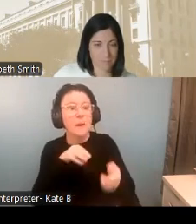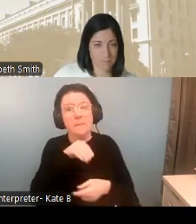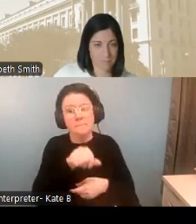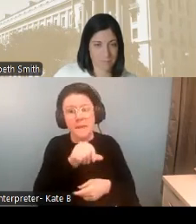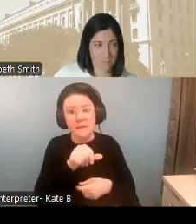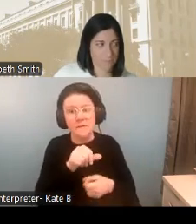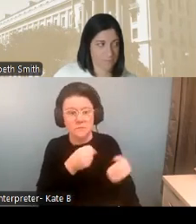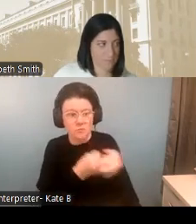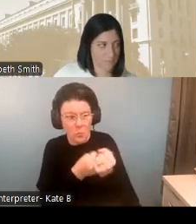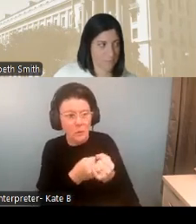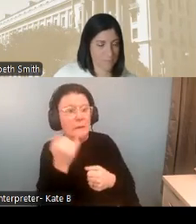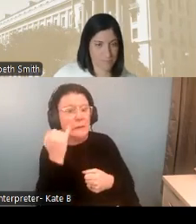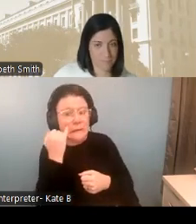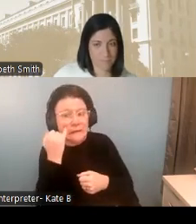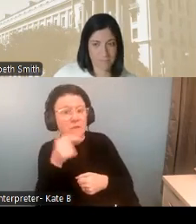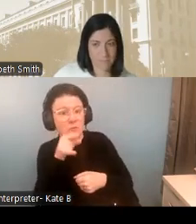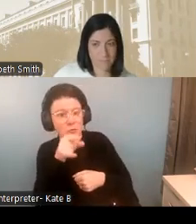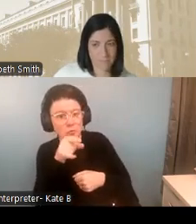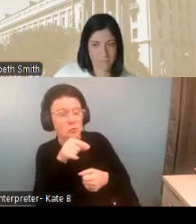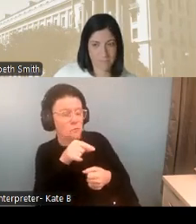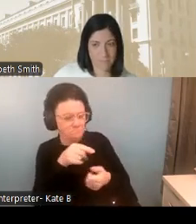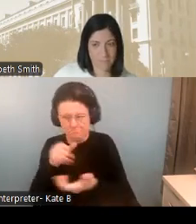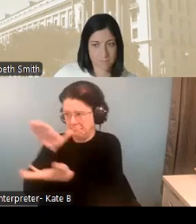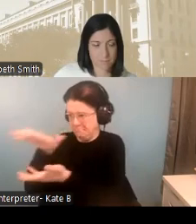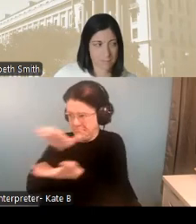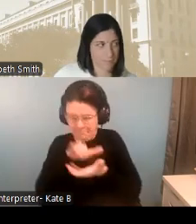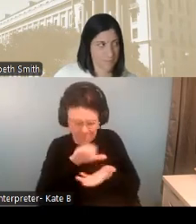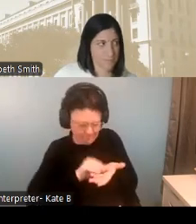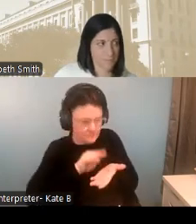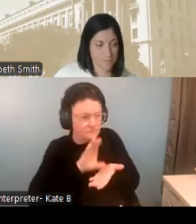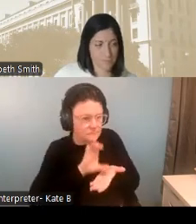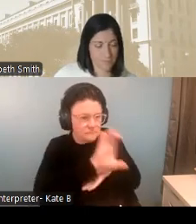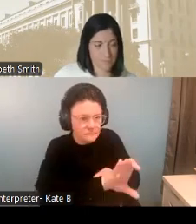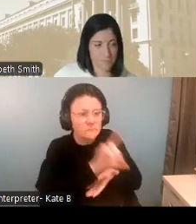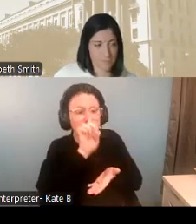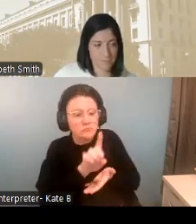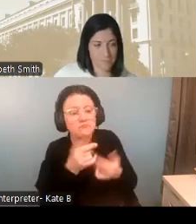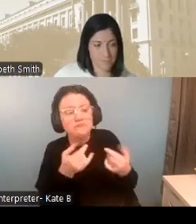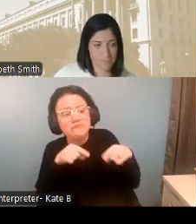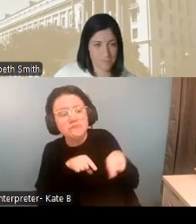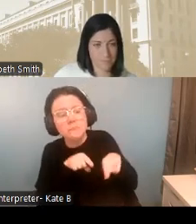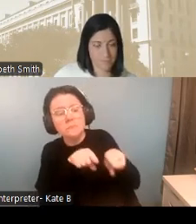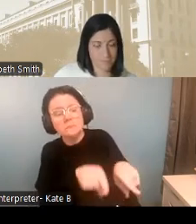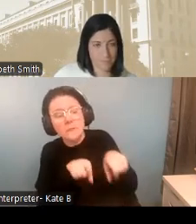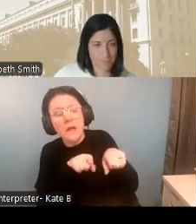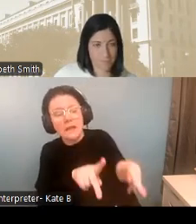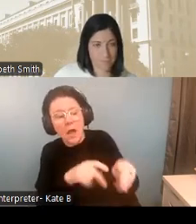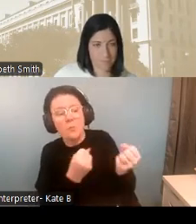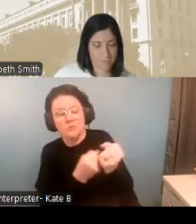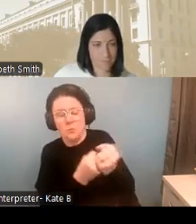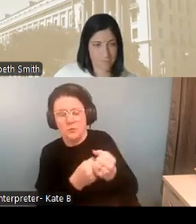if you're awarding funds to a subrecipient contractor or other partner, we're going to ensure similarly that they are allowable and